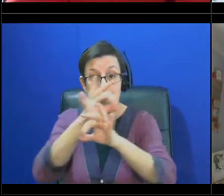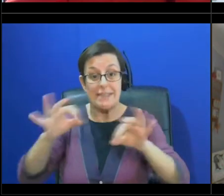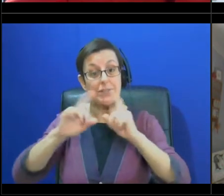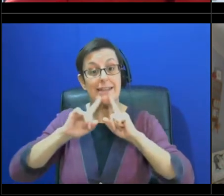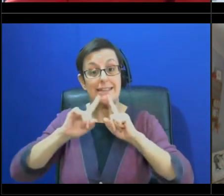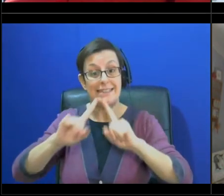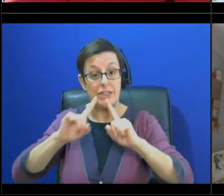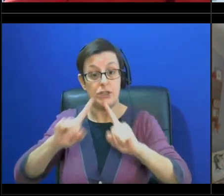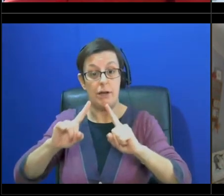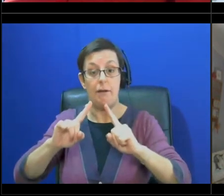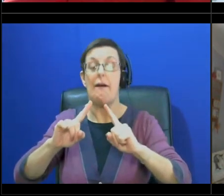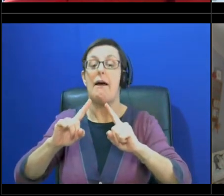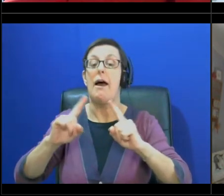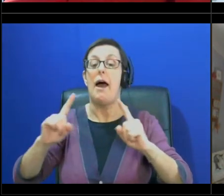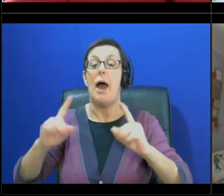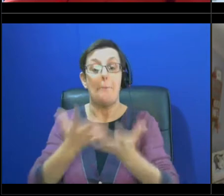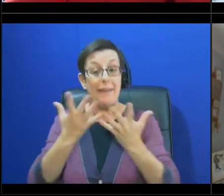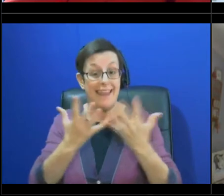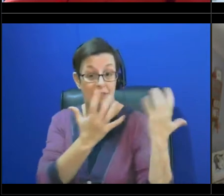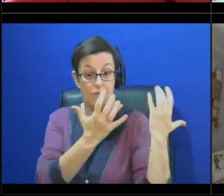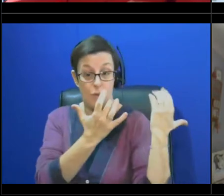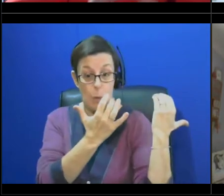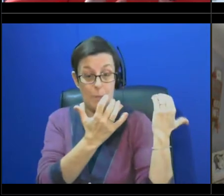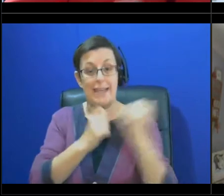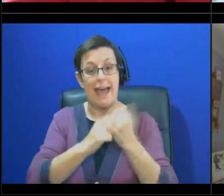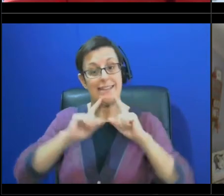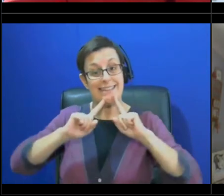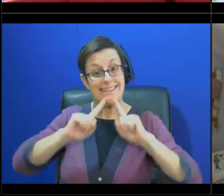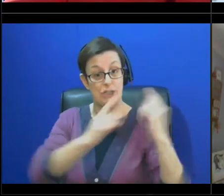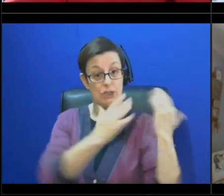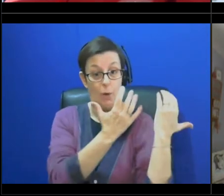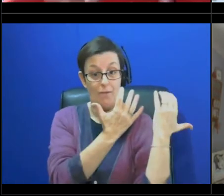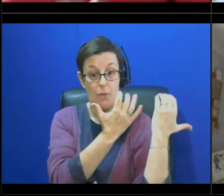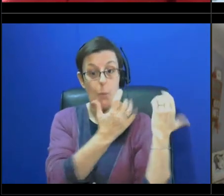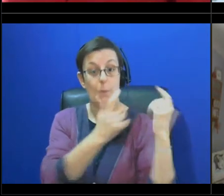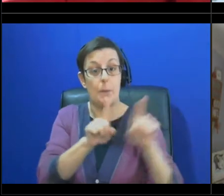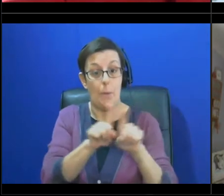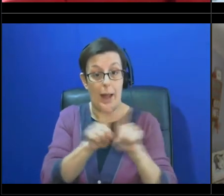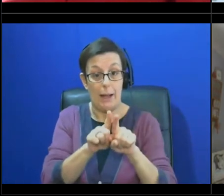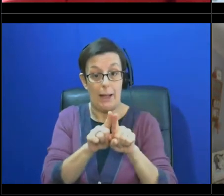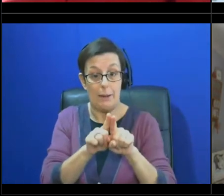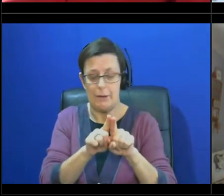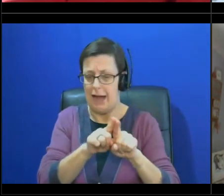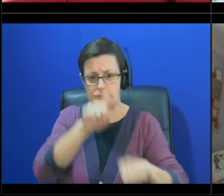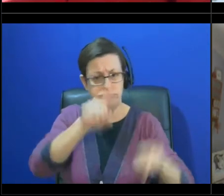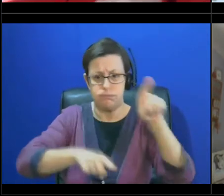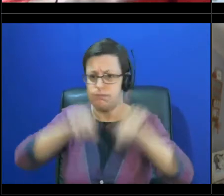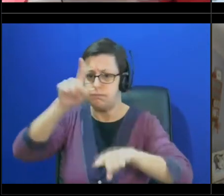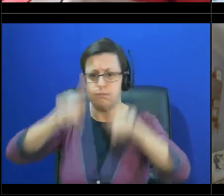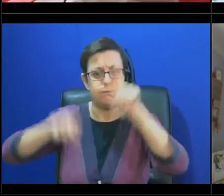I play the flute and I do flute teaching to all range of